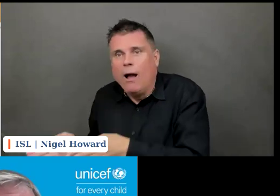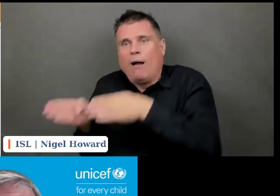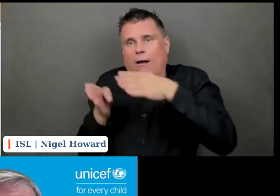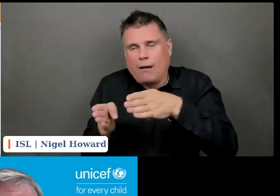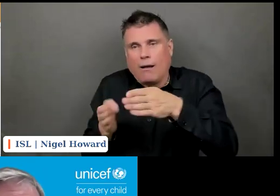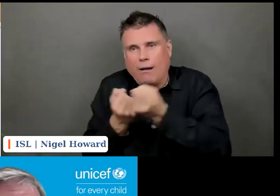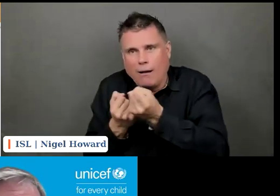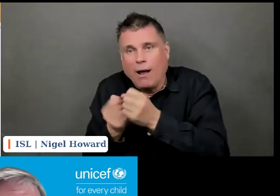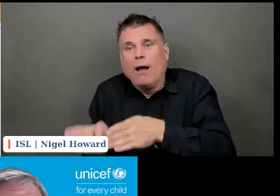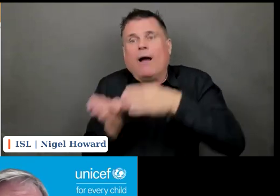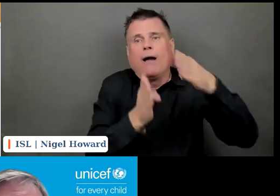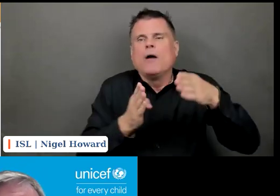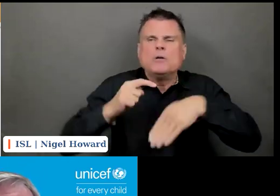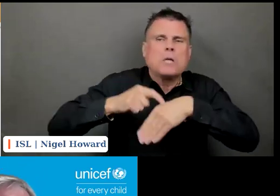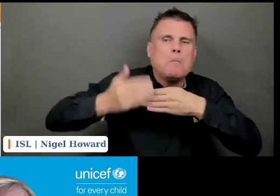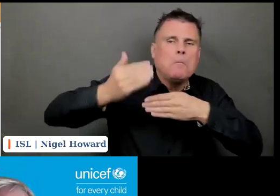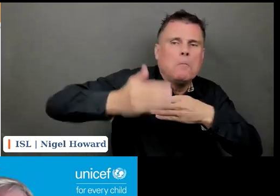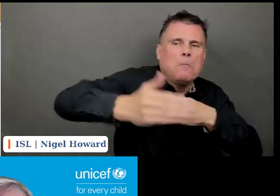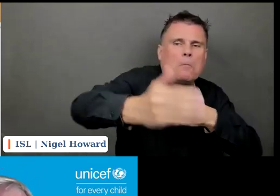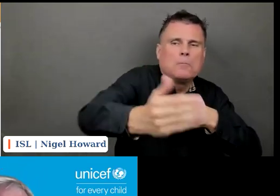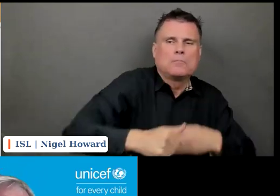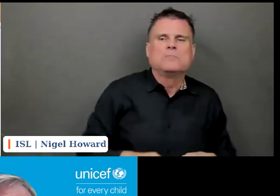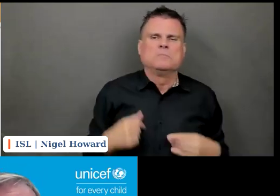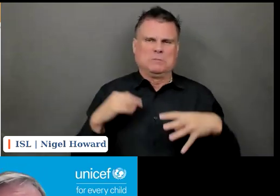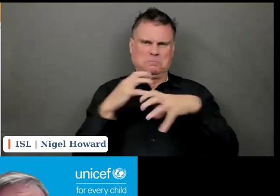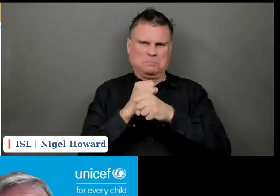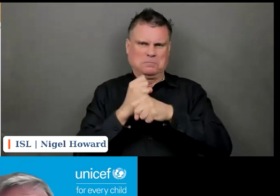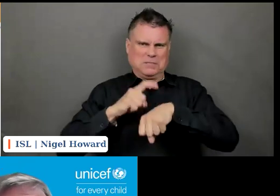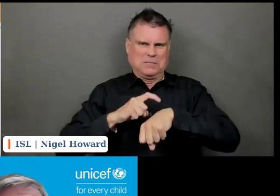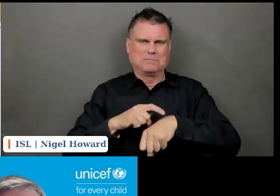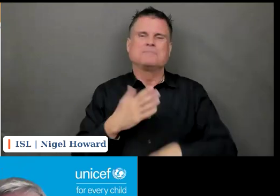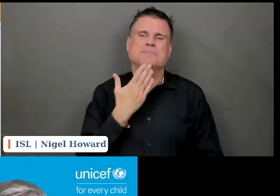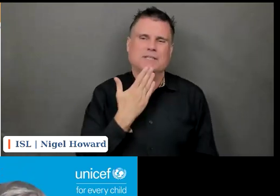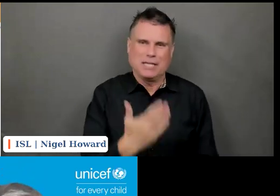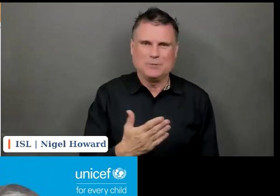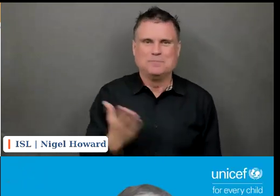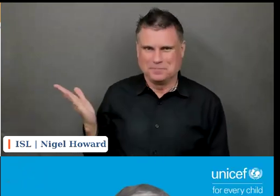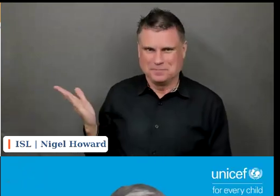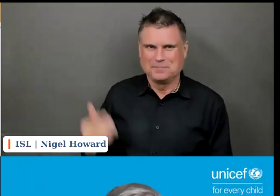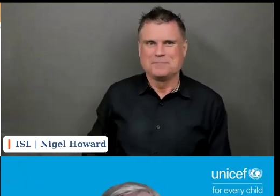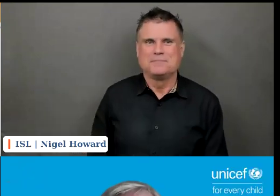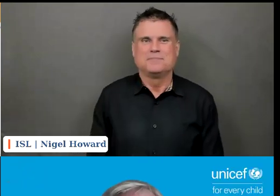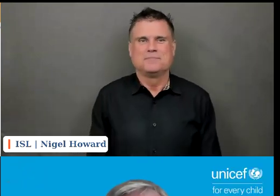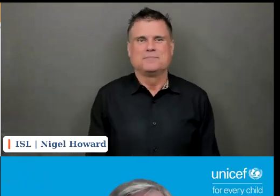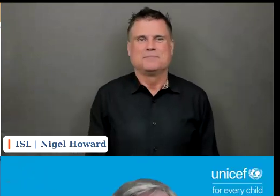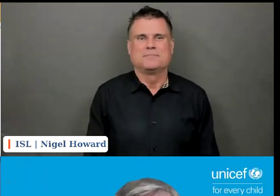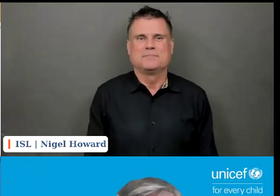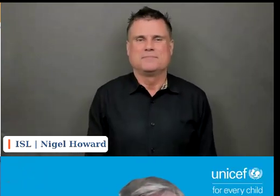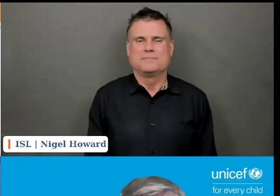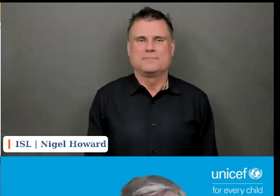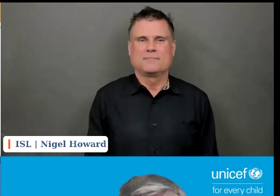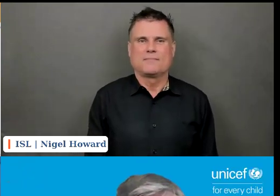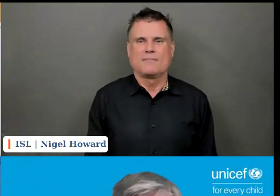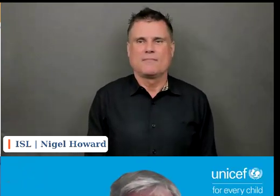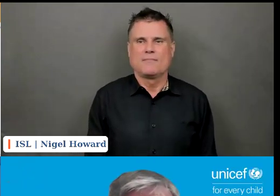that's what I would say. Thank you. Thank you very much, Vincent. And without any further ado, I would